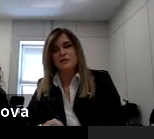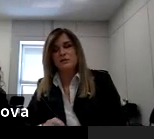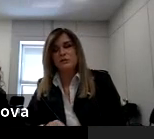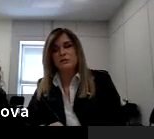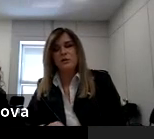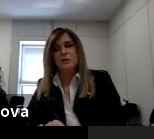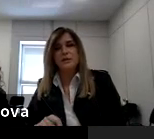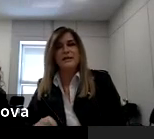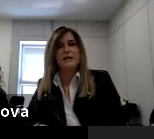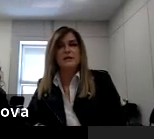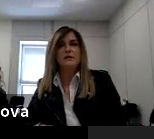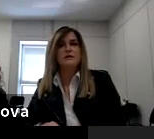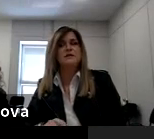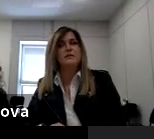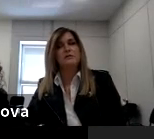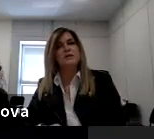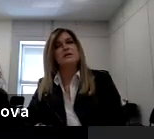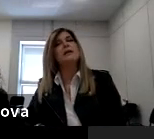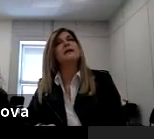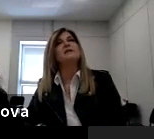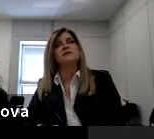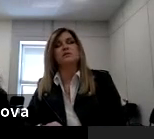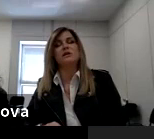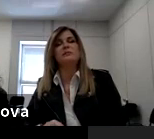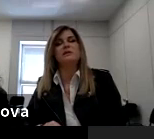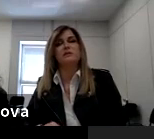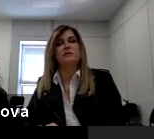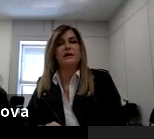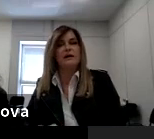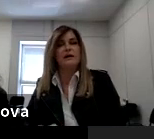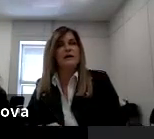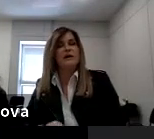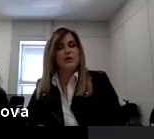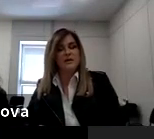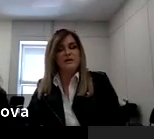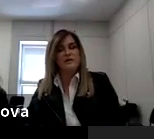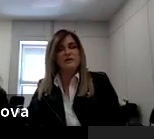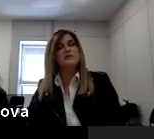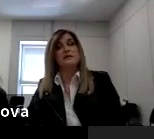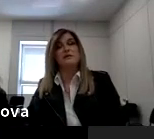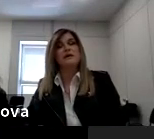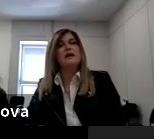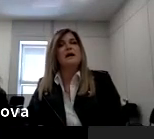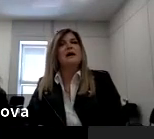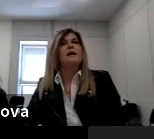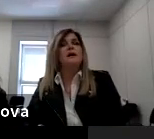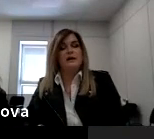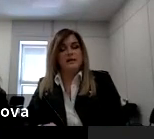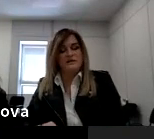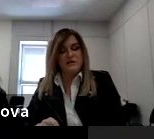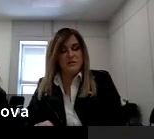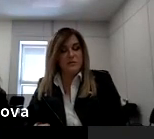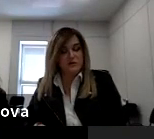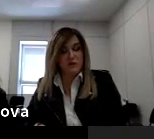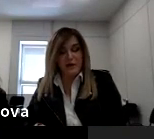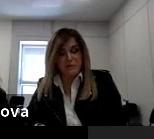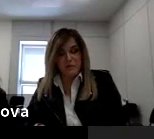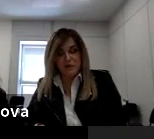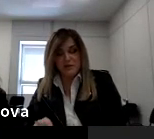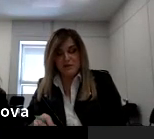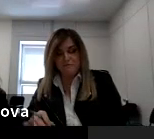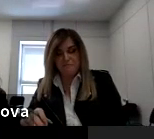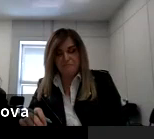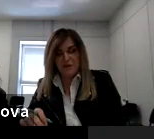is that all key departments are located in one building. We are working here together. It is very important.